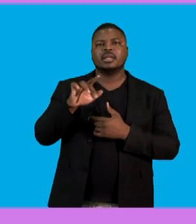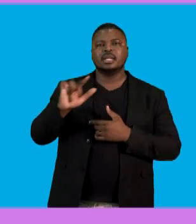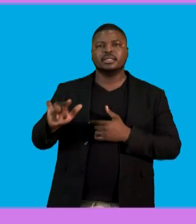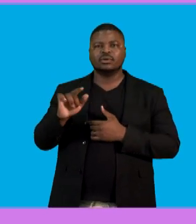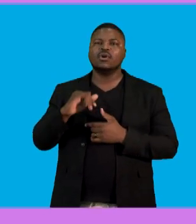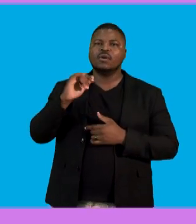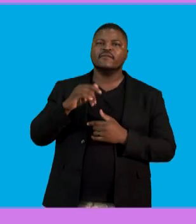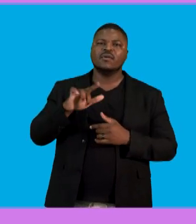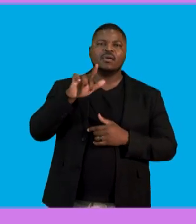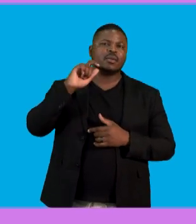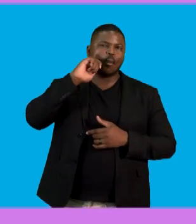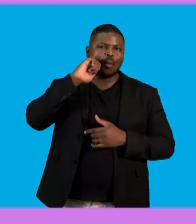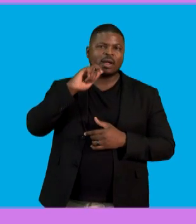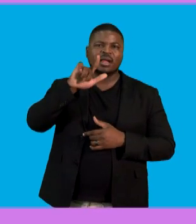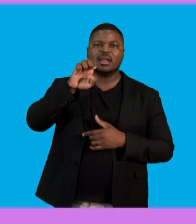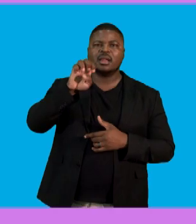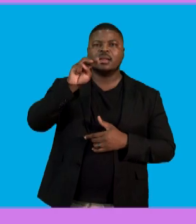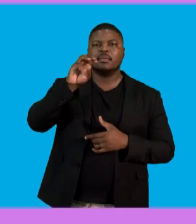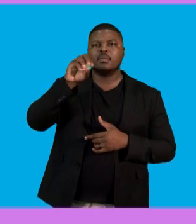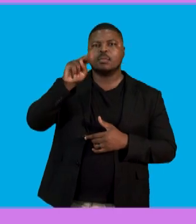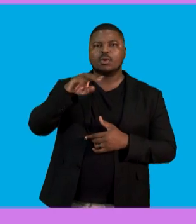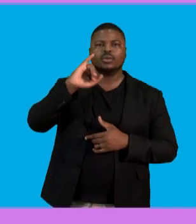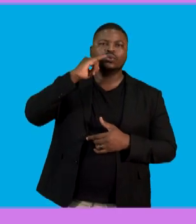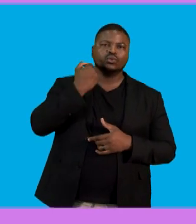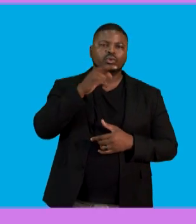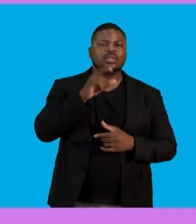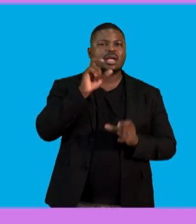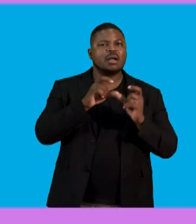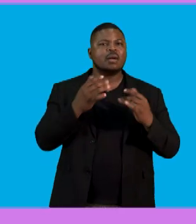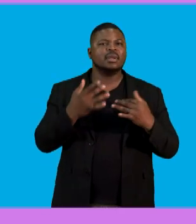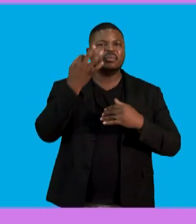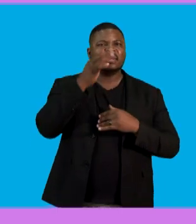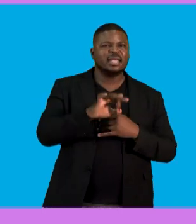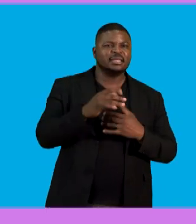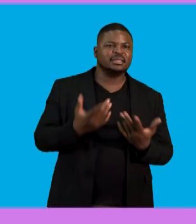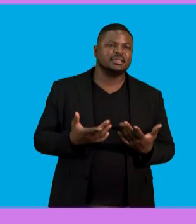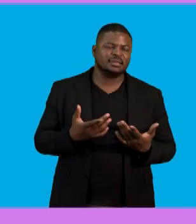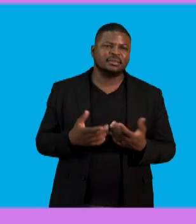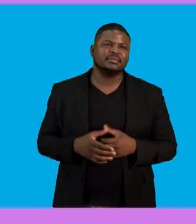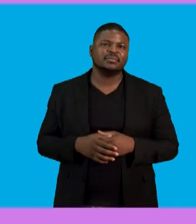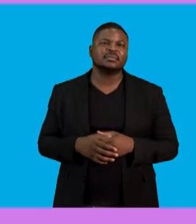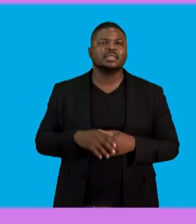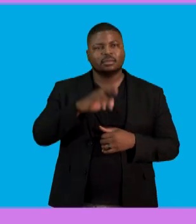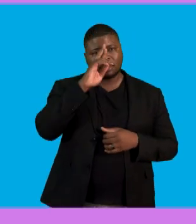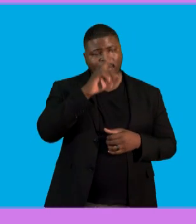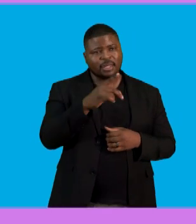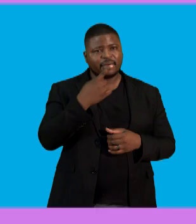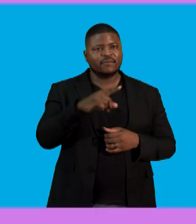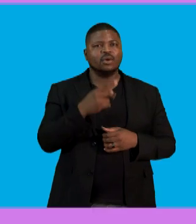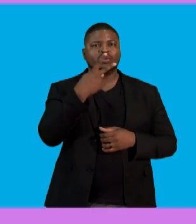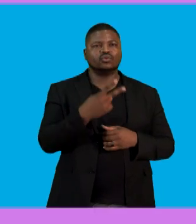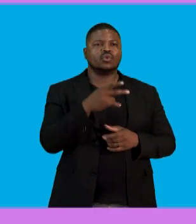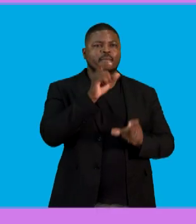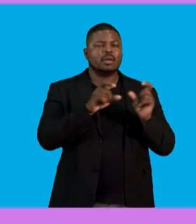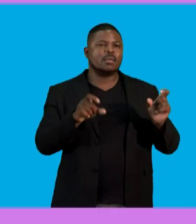will be needed? How many people does this mixture serve? It serves 2 people. And for 2 people, what is the millimeters of